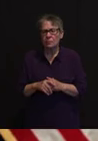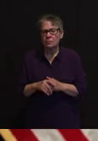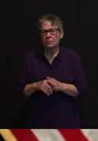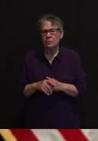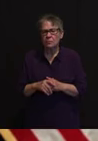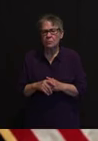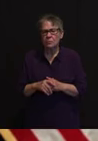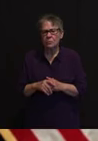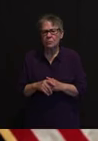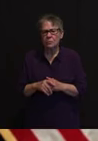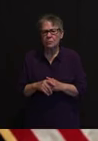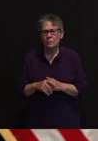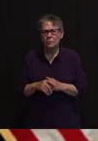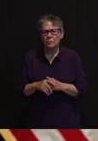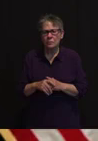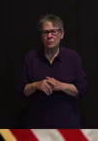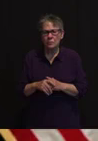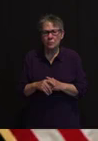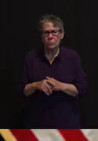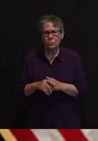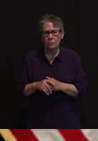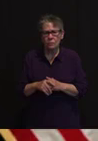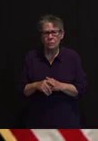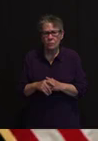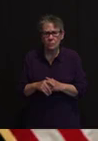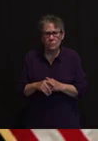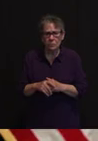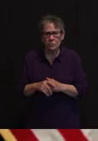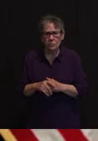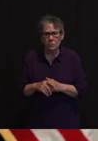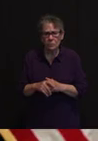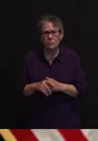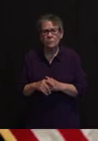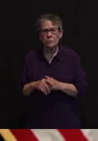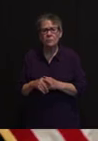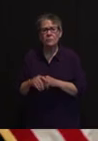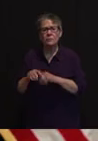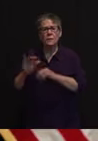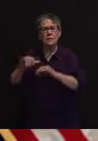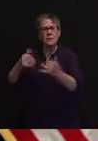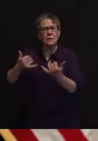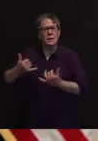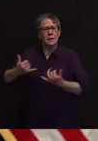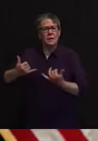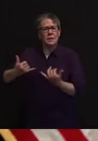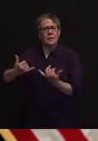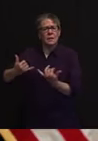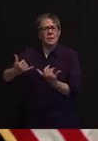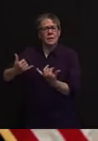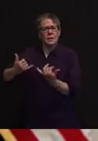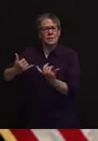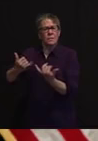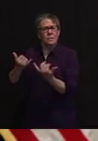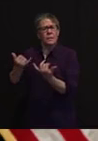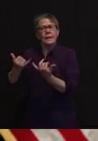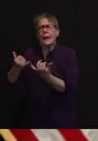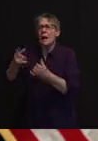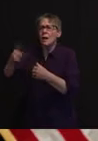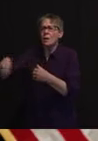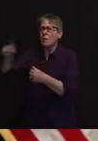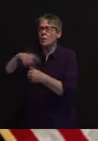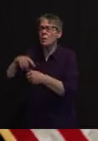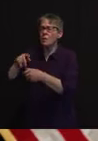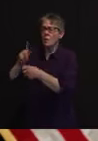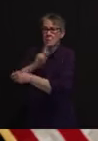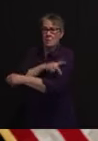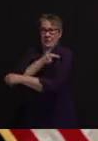in conjunction with ventilators? Will we make it through this initial surge? What about a second surge? Is the federal government offering any help?